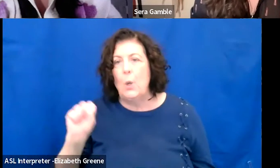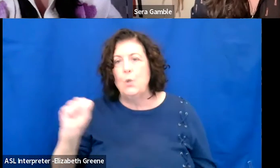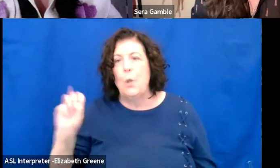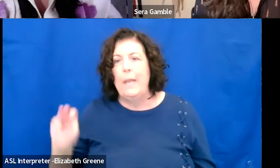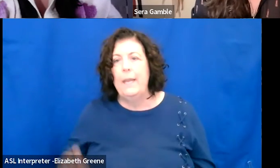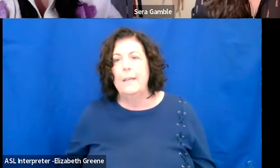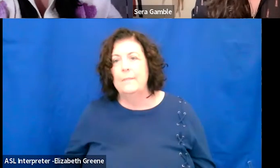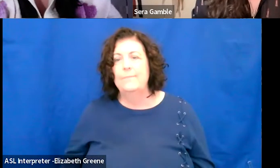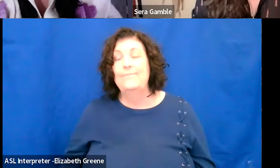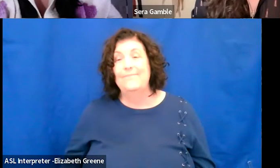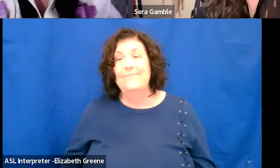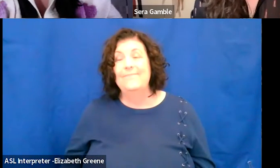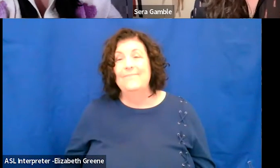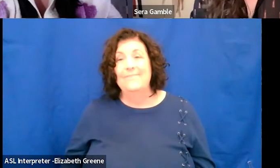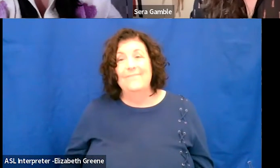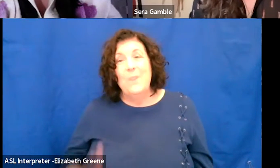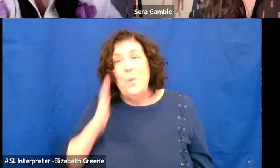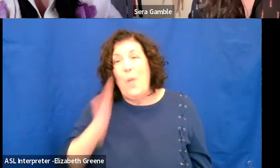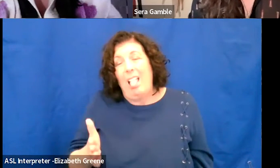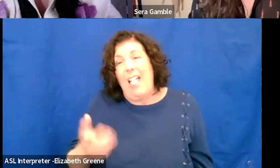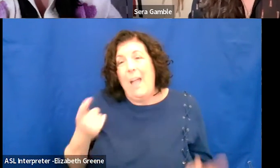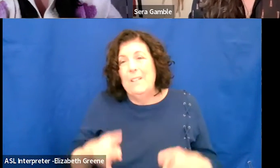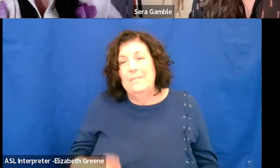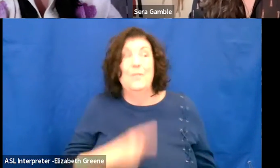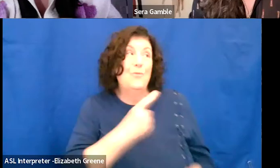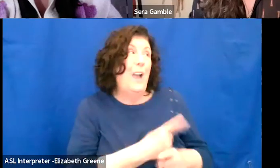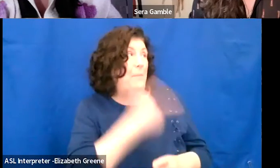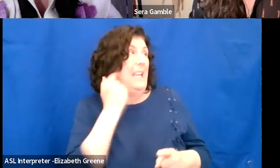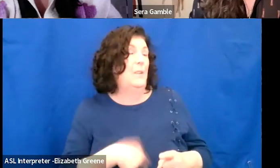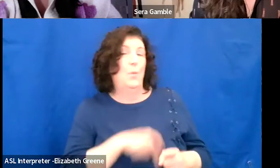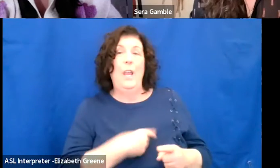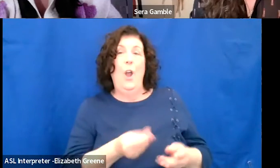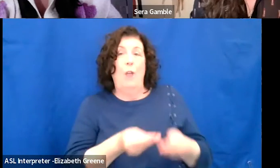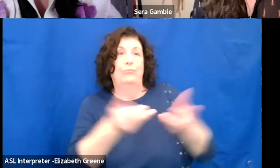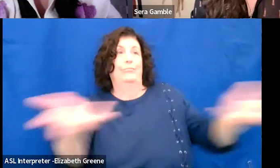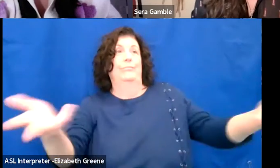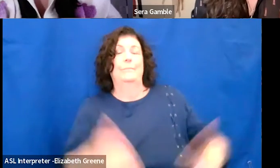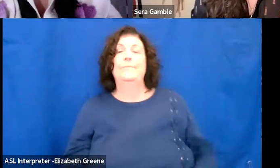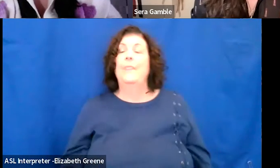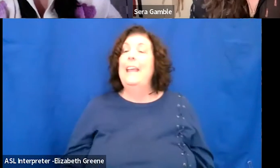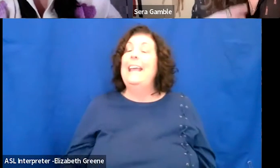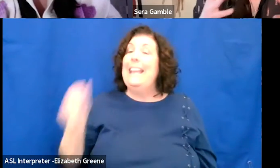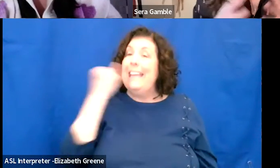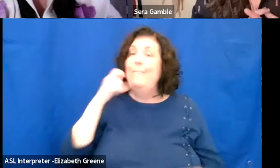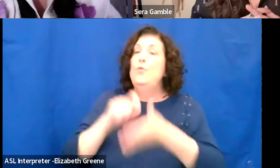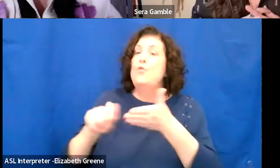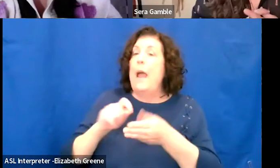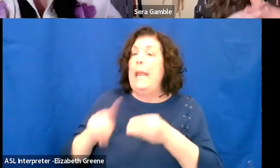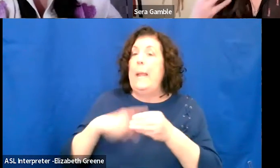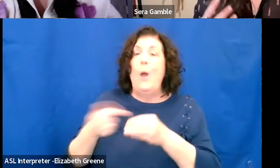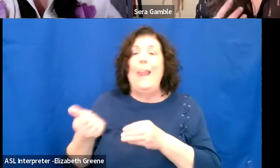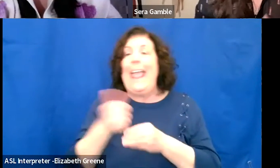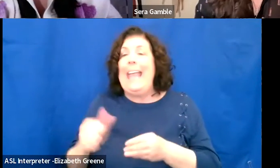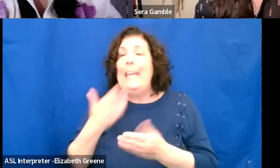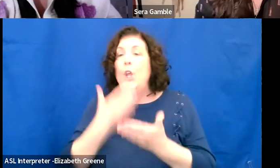you're going to write about anything of substance, eventually you're going to be a little controversial. So sometimes